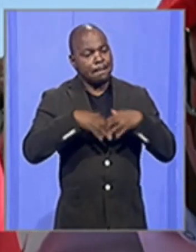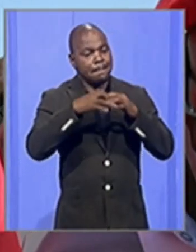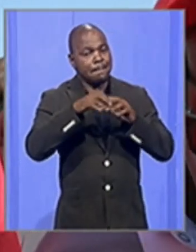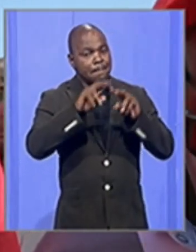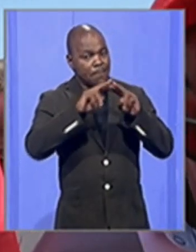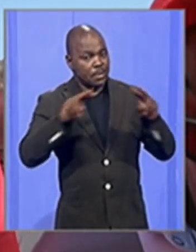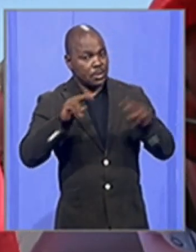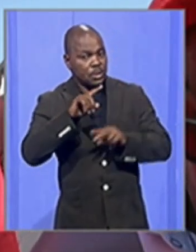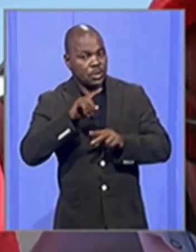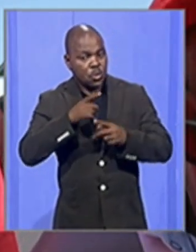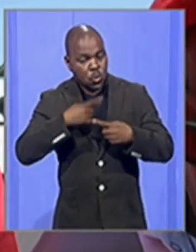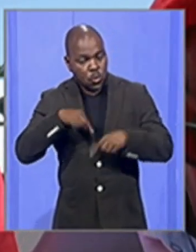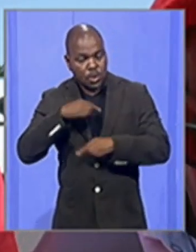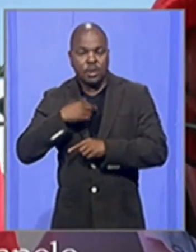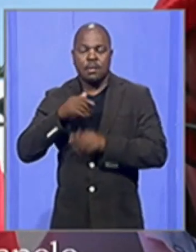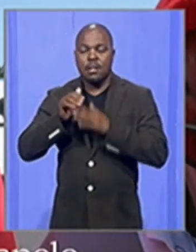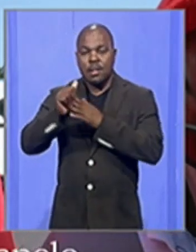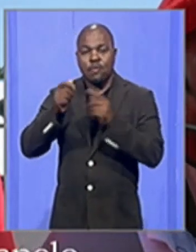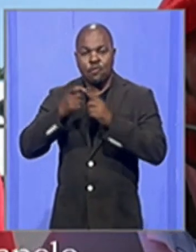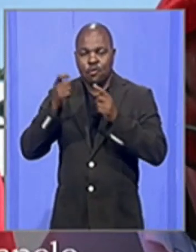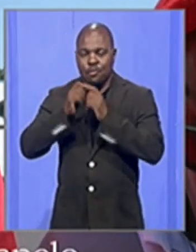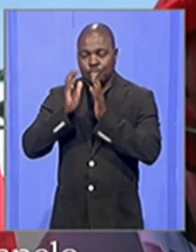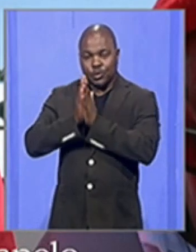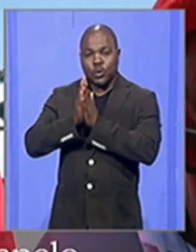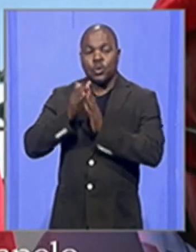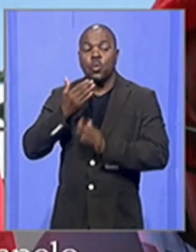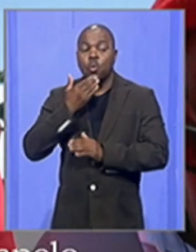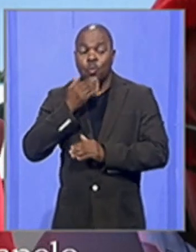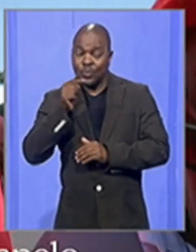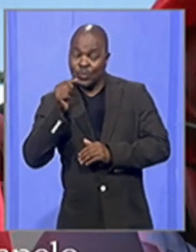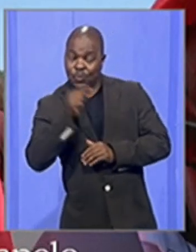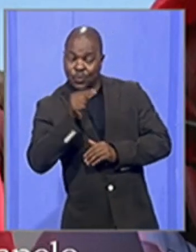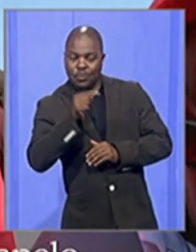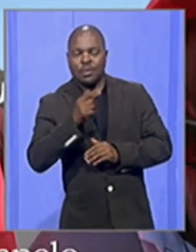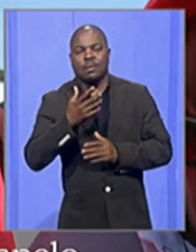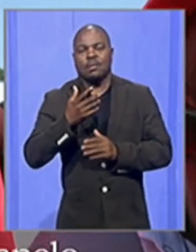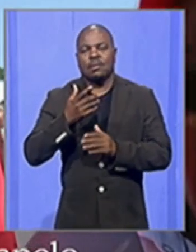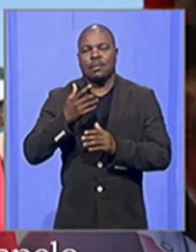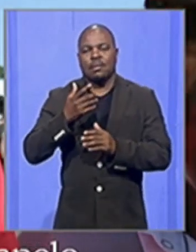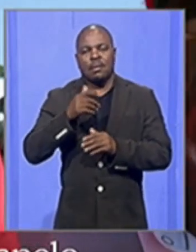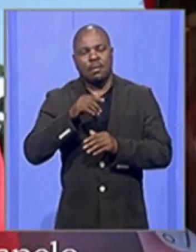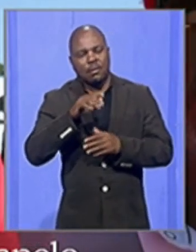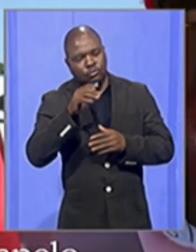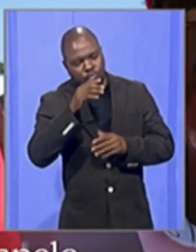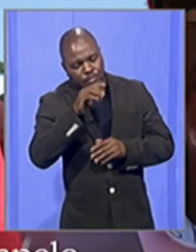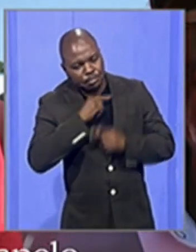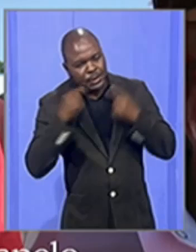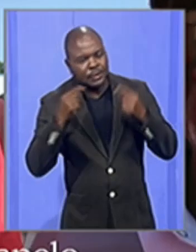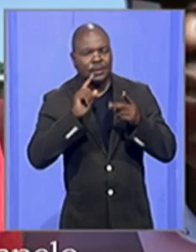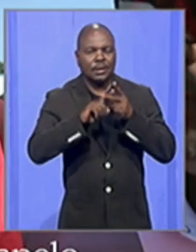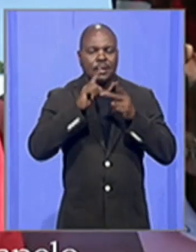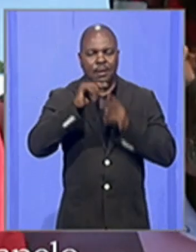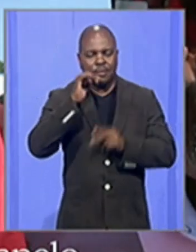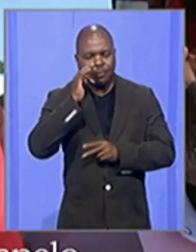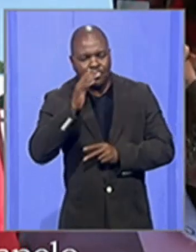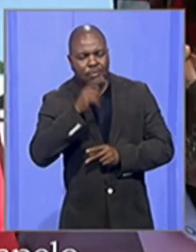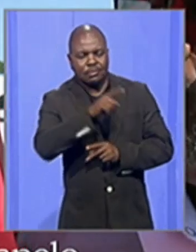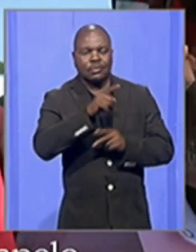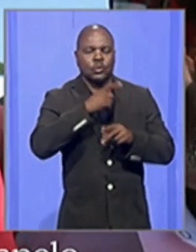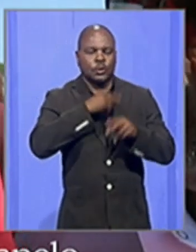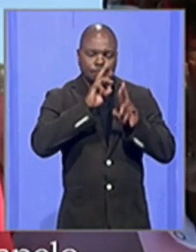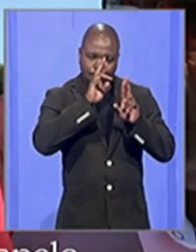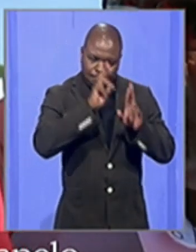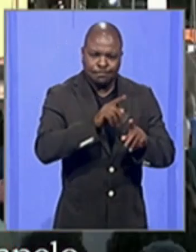as leaders have failed, it's only the people of the church, the pastors, the apostles, and everyone else. So that's why we respect